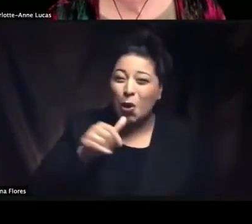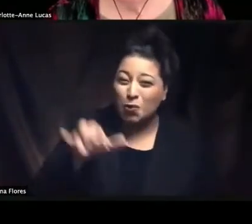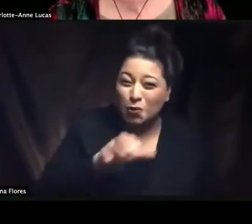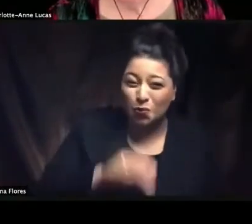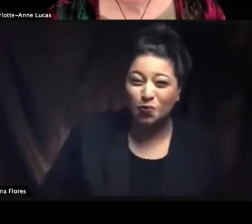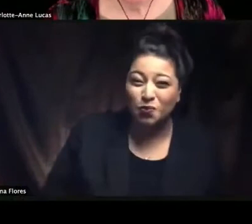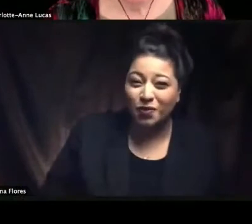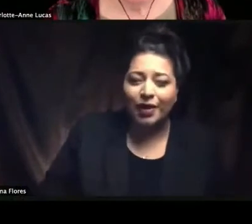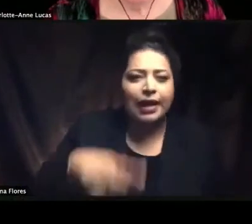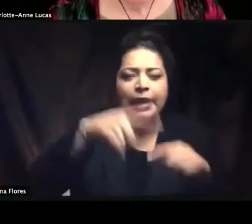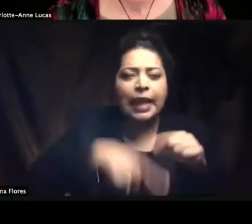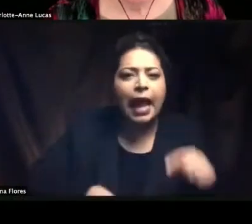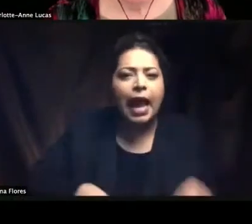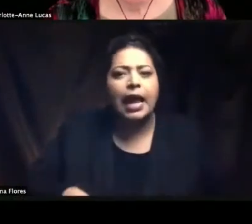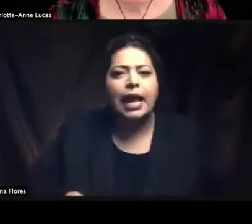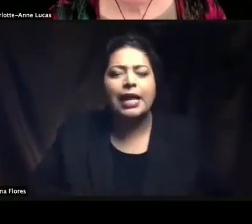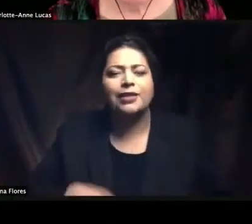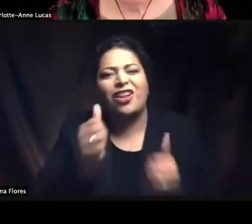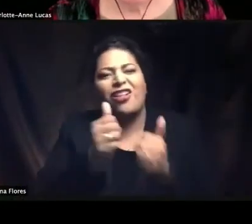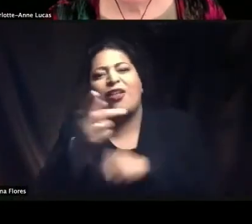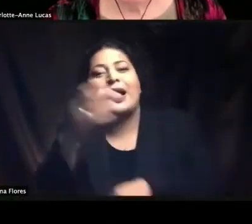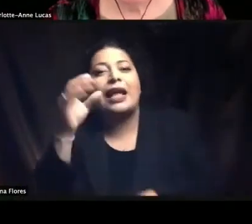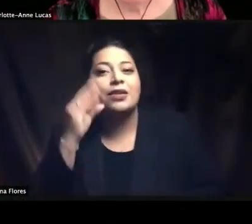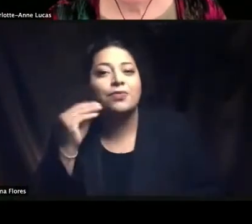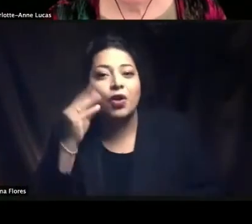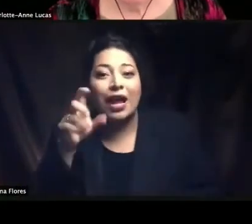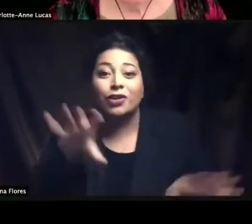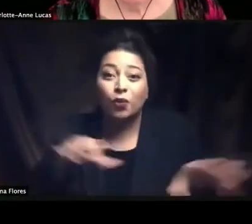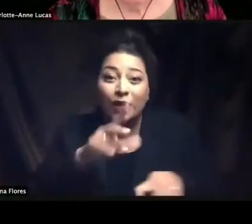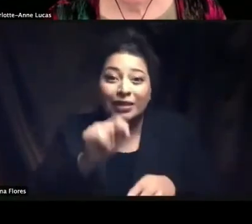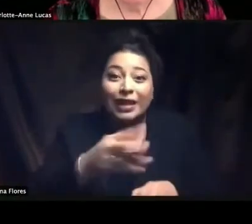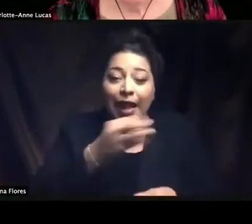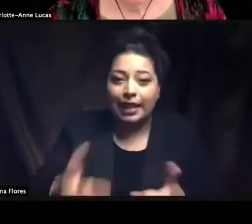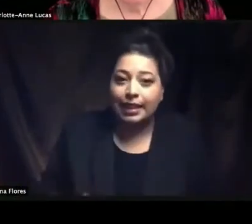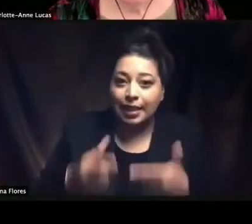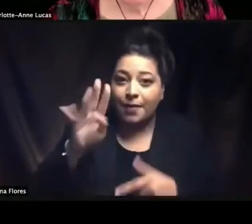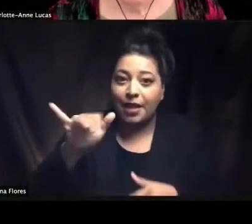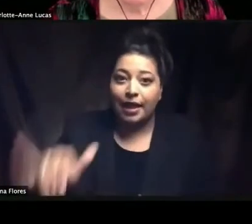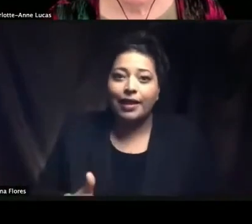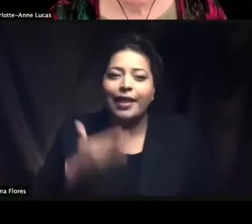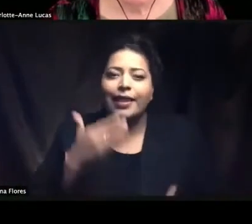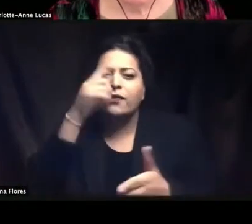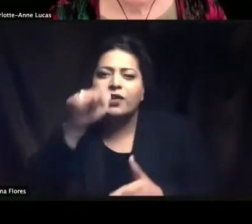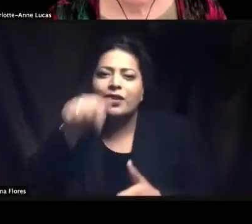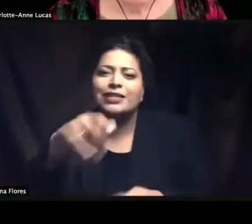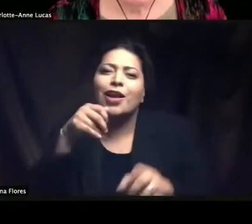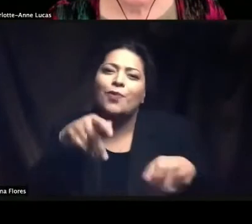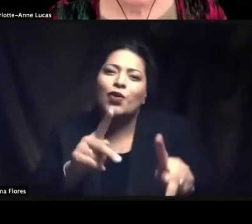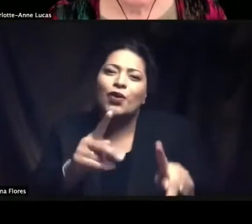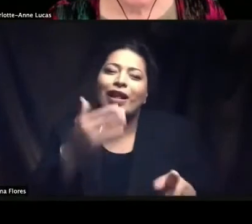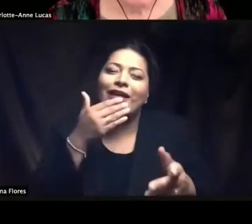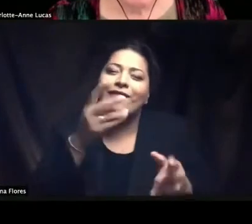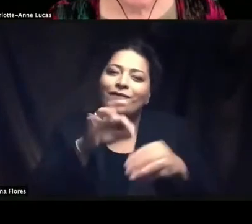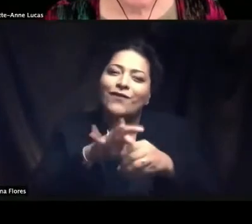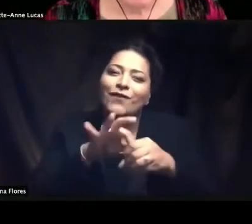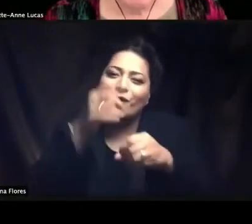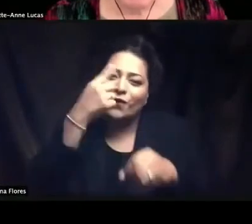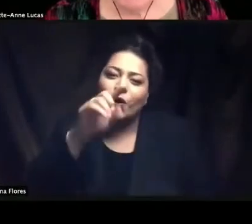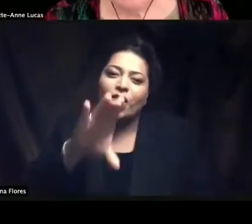beat experience, and you can't pay for it. You must do it, and you must live by it. Thank you for this opportunity, and vote for Carl Booker for